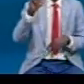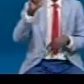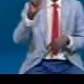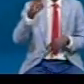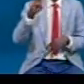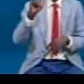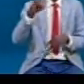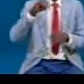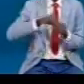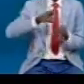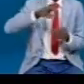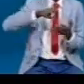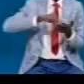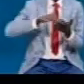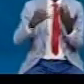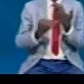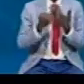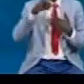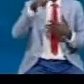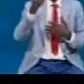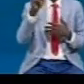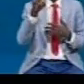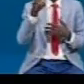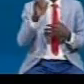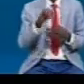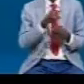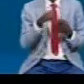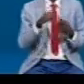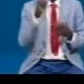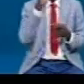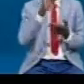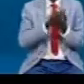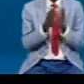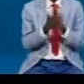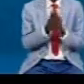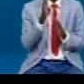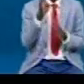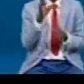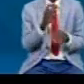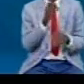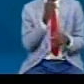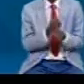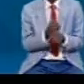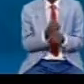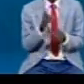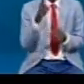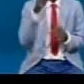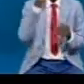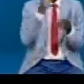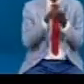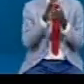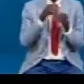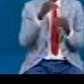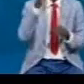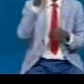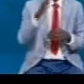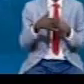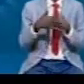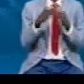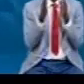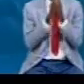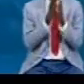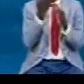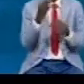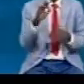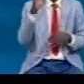2023, when she turned 47. She believed God after the prayer of the GS on the second day